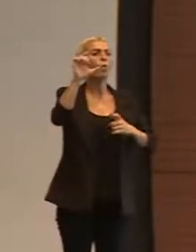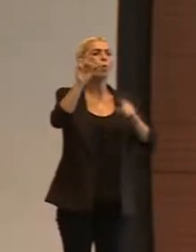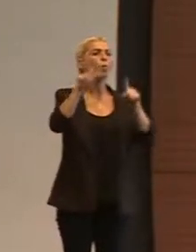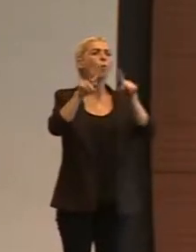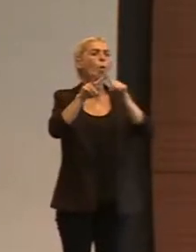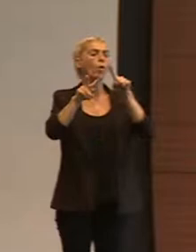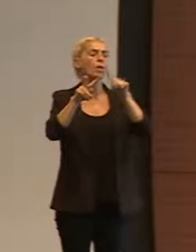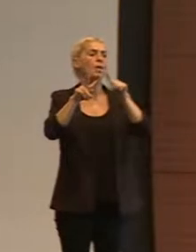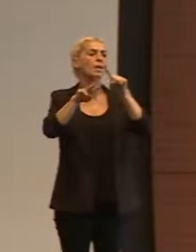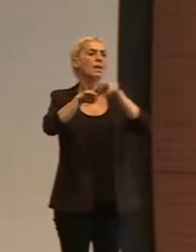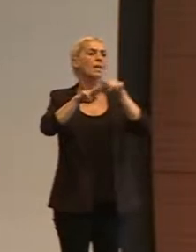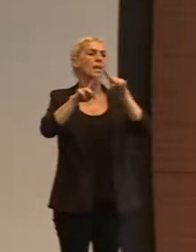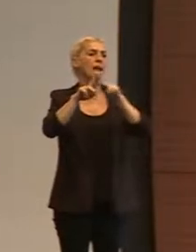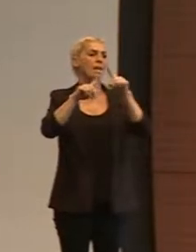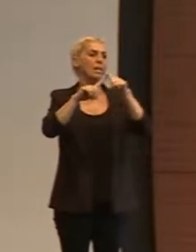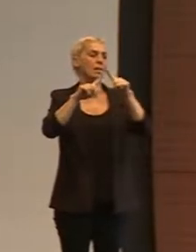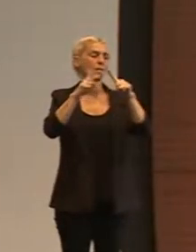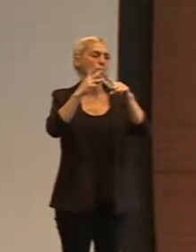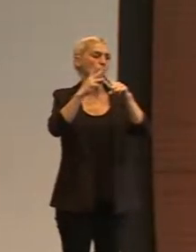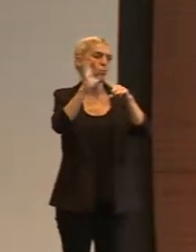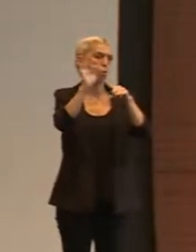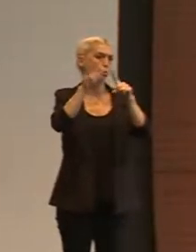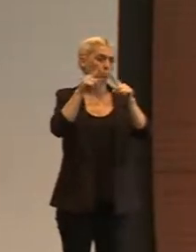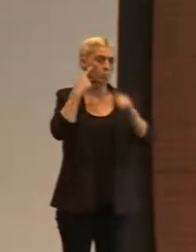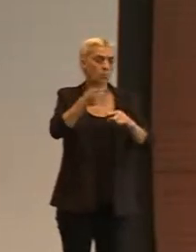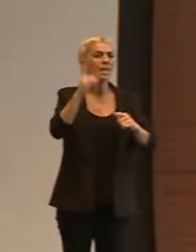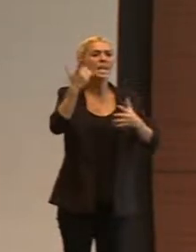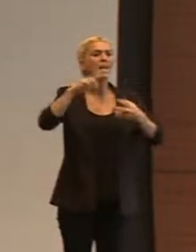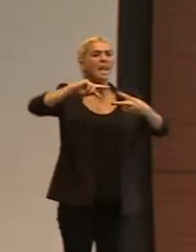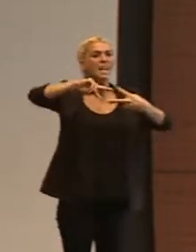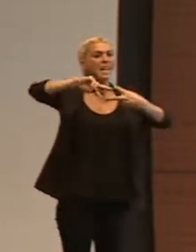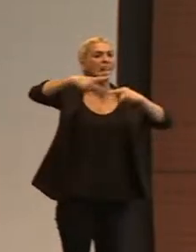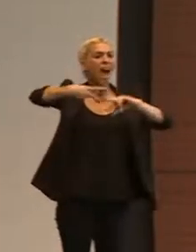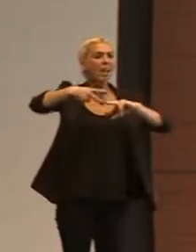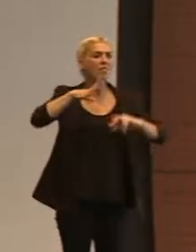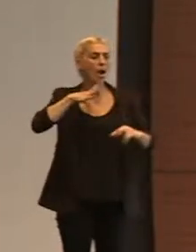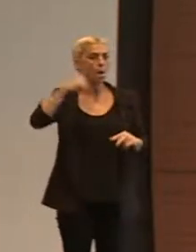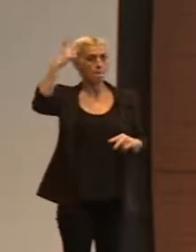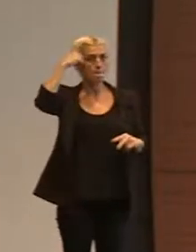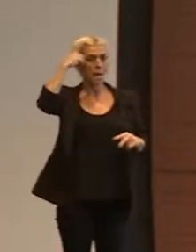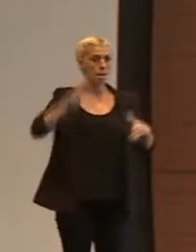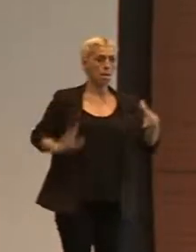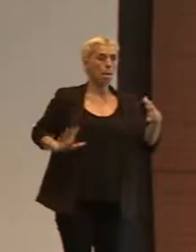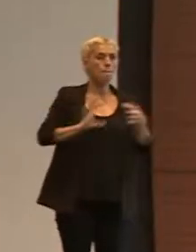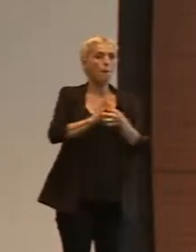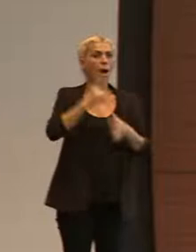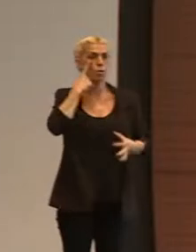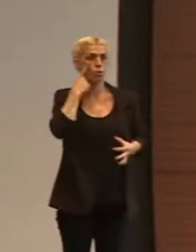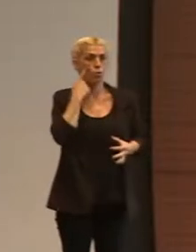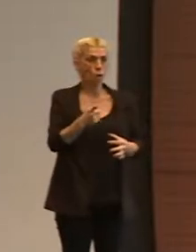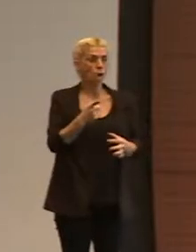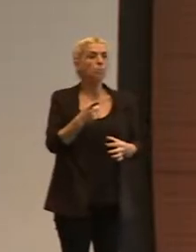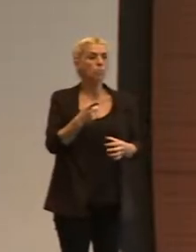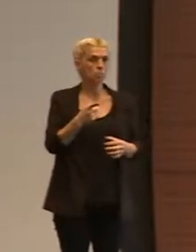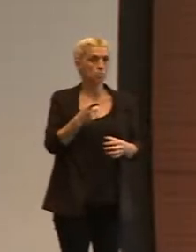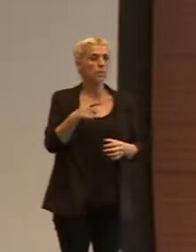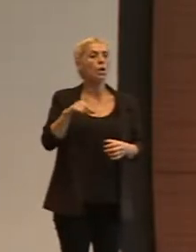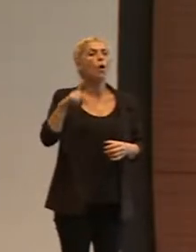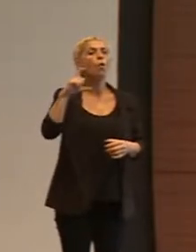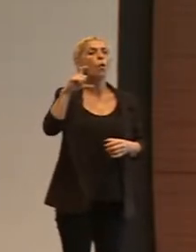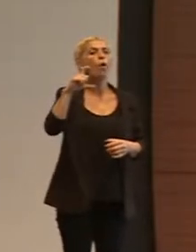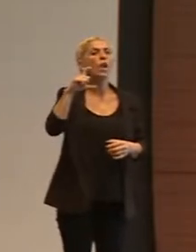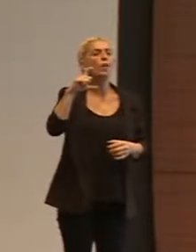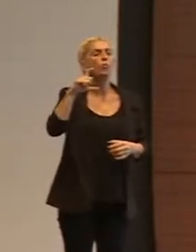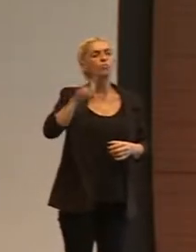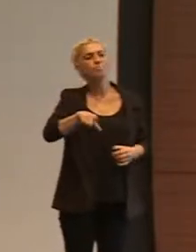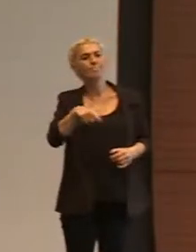call this connect on imaging you know there is genes and genome and now this is about the connections in the brain so we